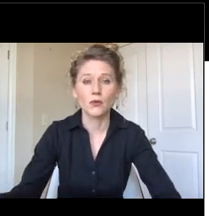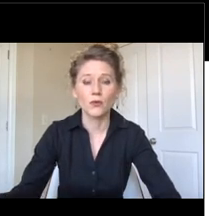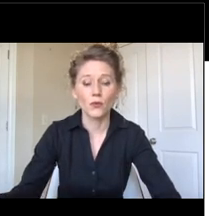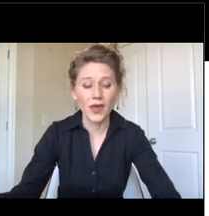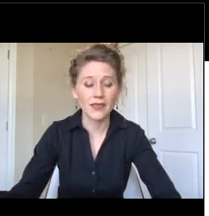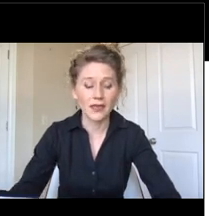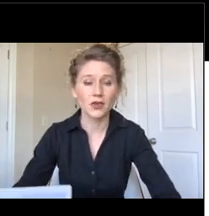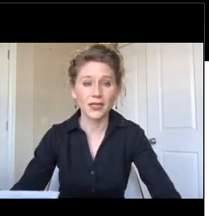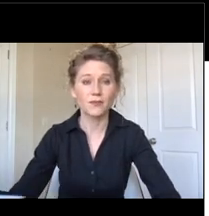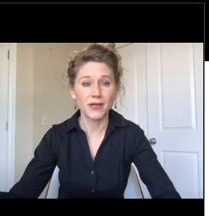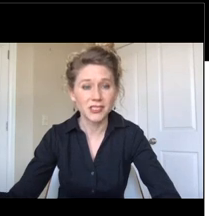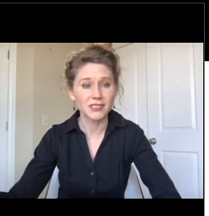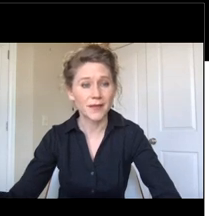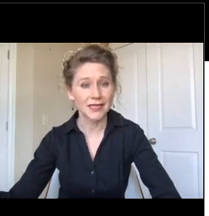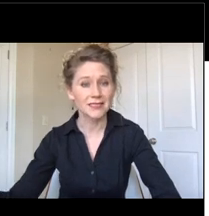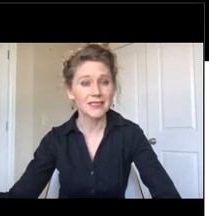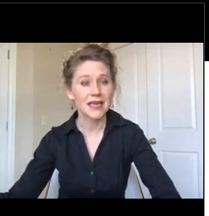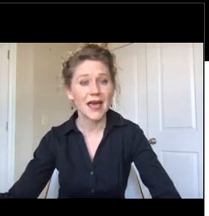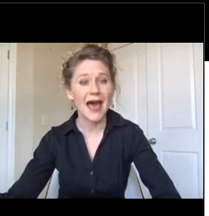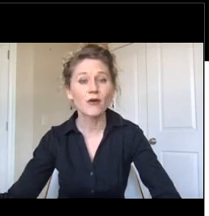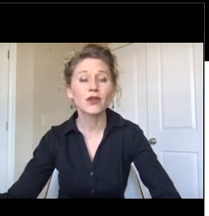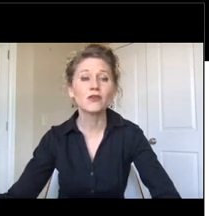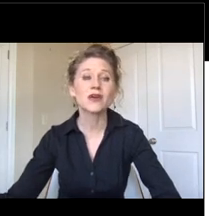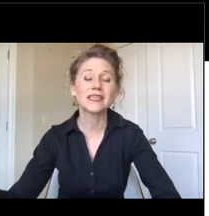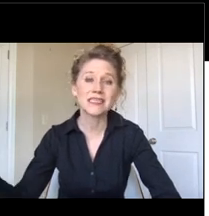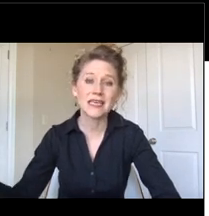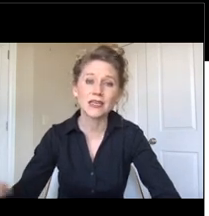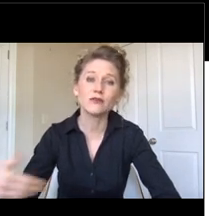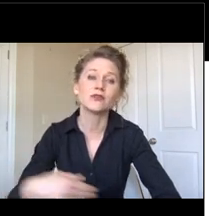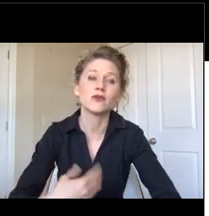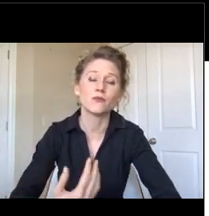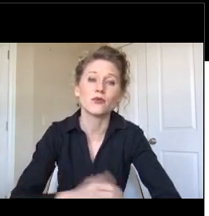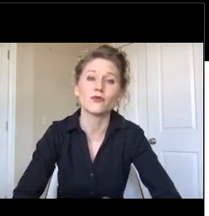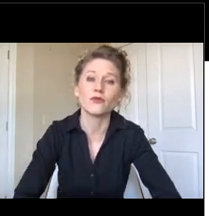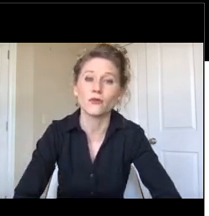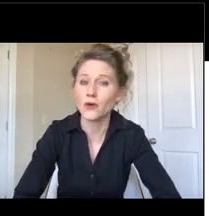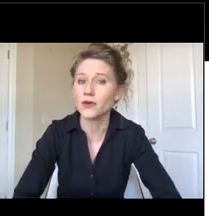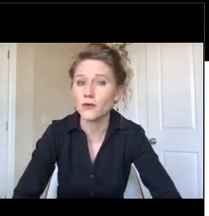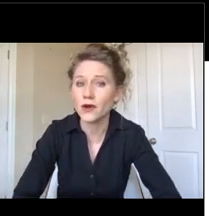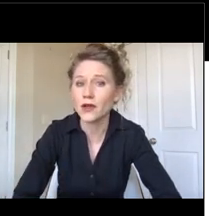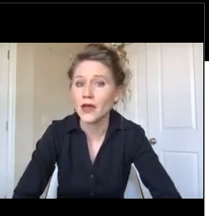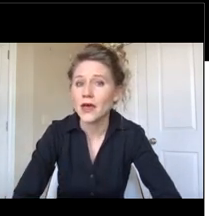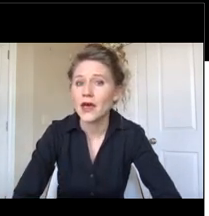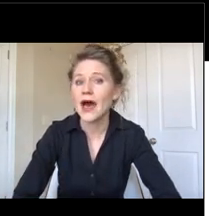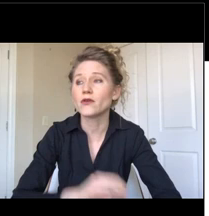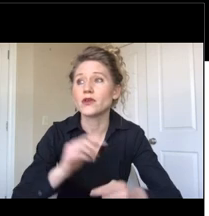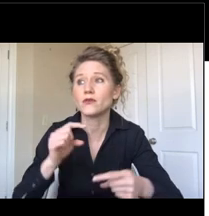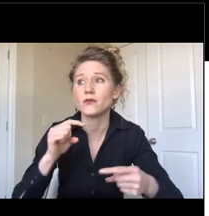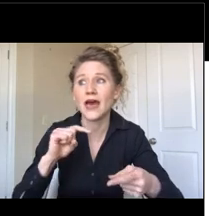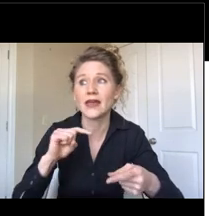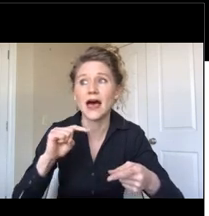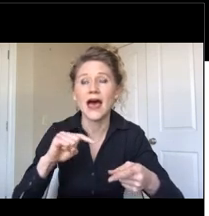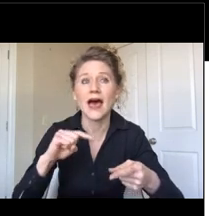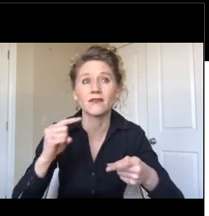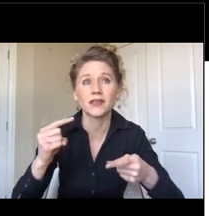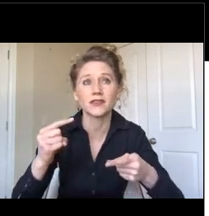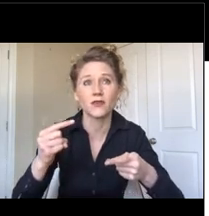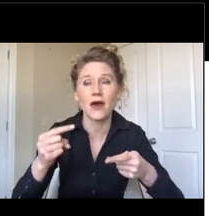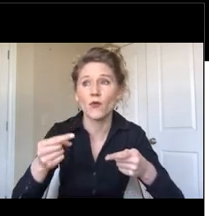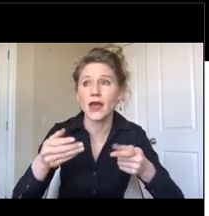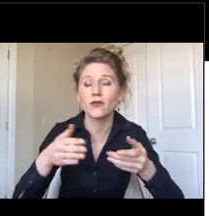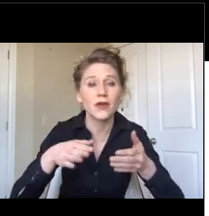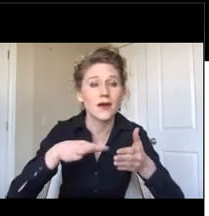First, with increased budget demands, how do you continue to improve your road network? How do you get ahead